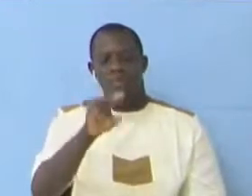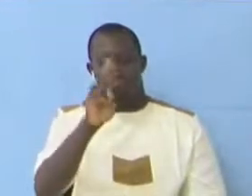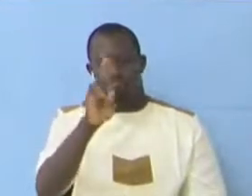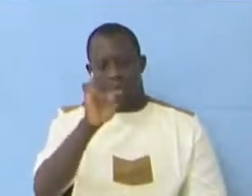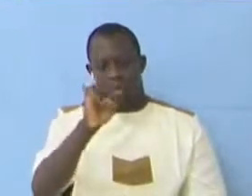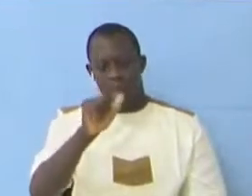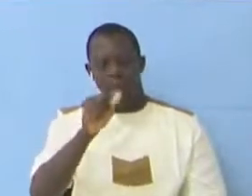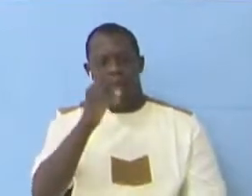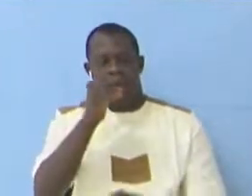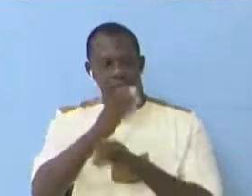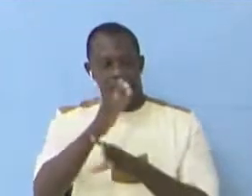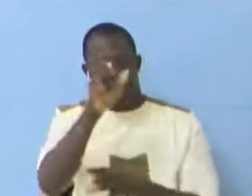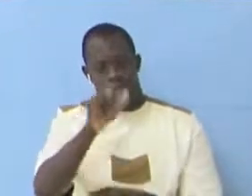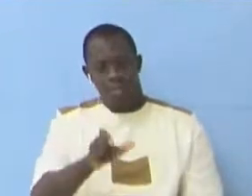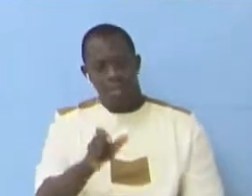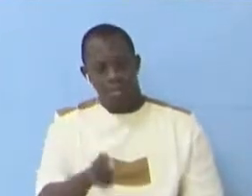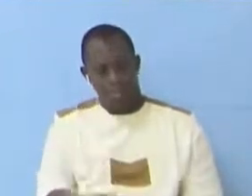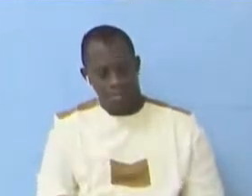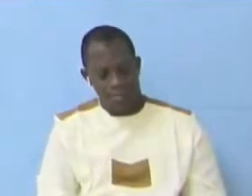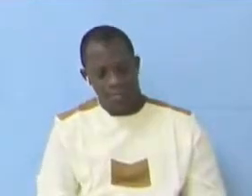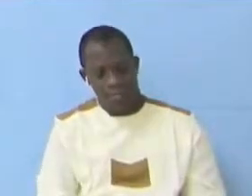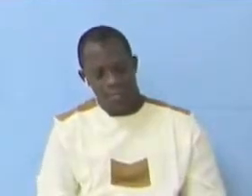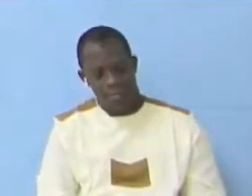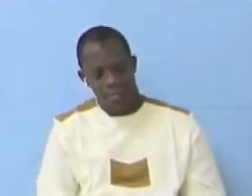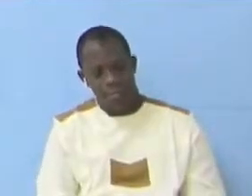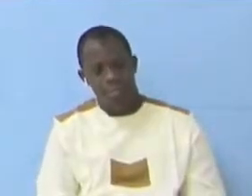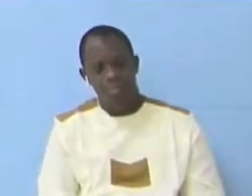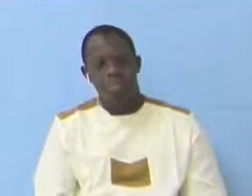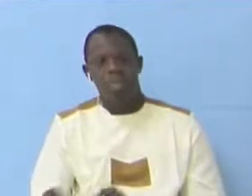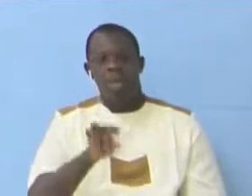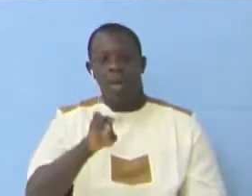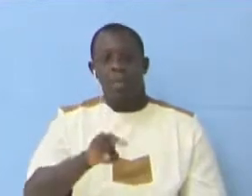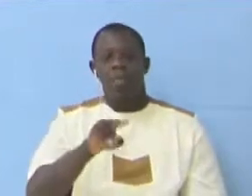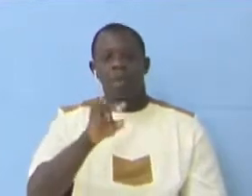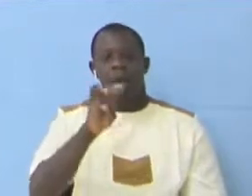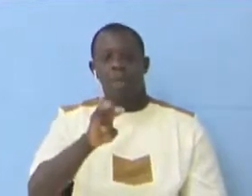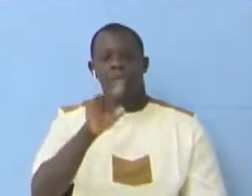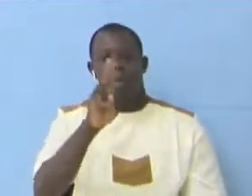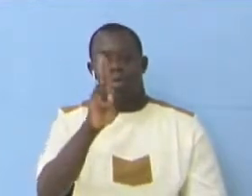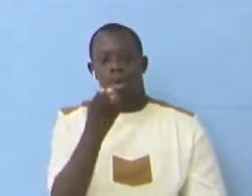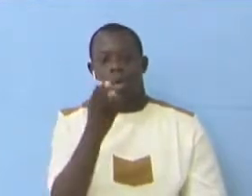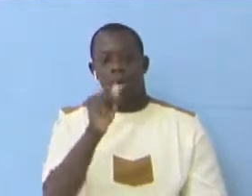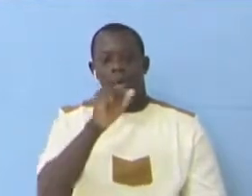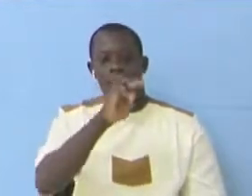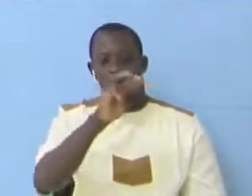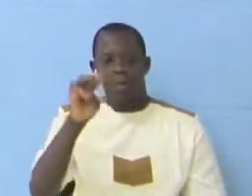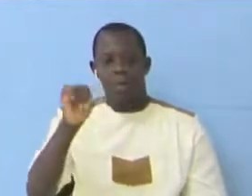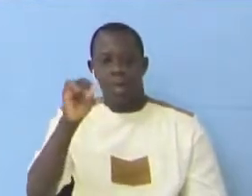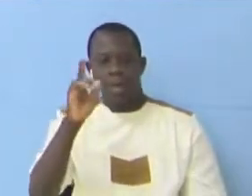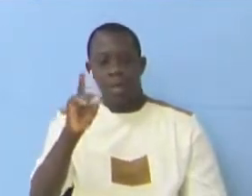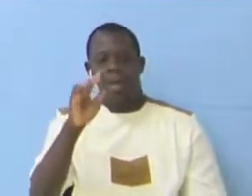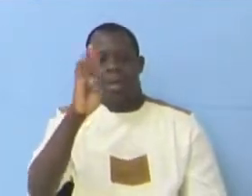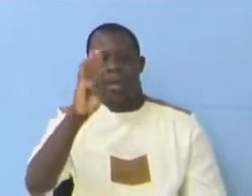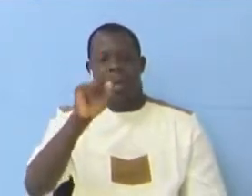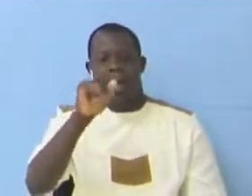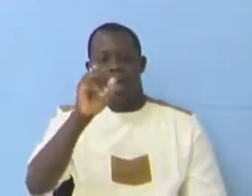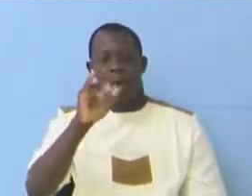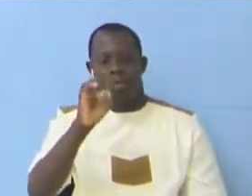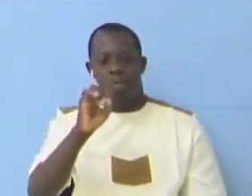Musa, Ghanaian. Mohammed Bayo, Ghanaian.